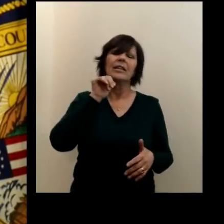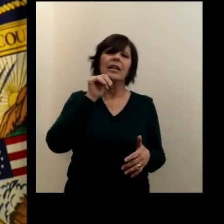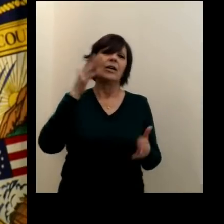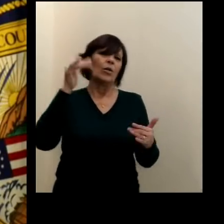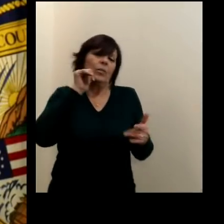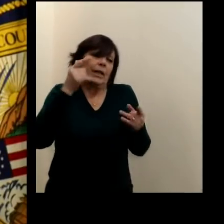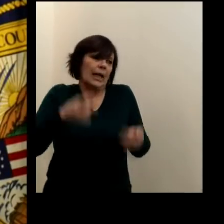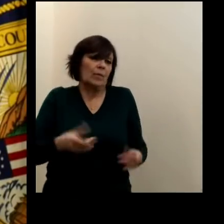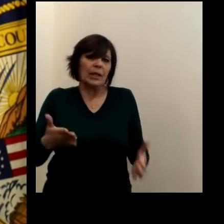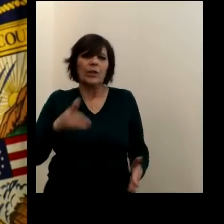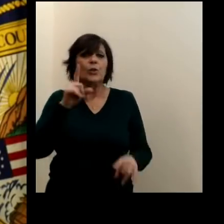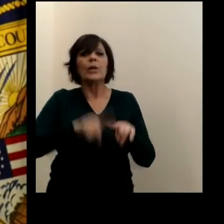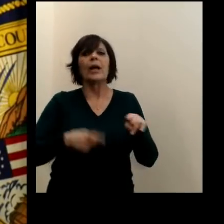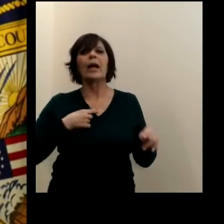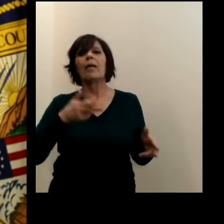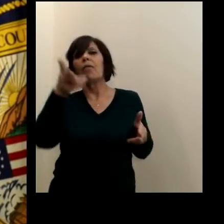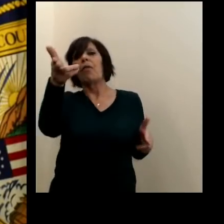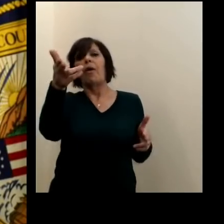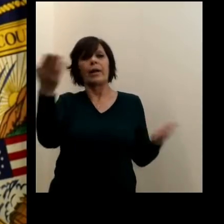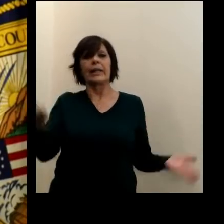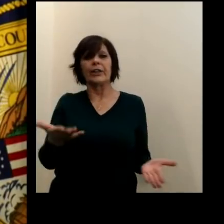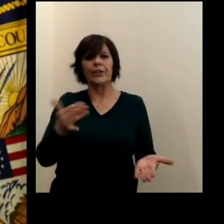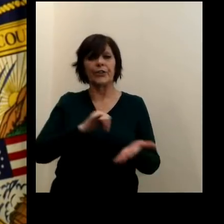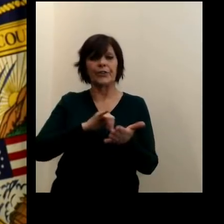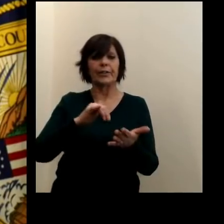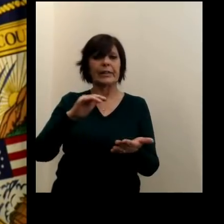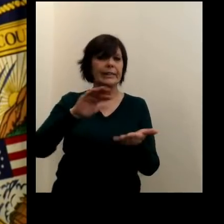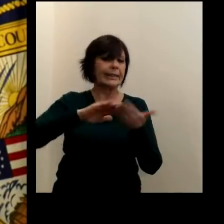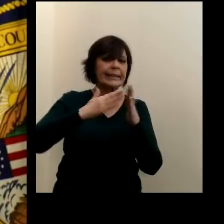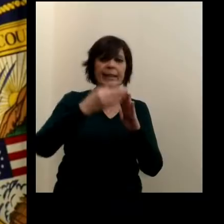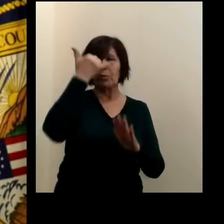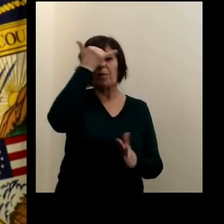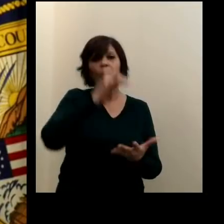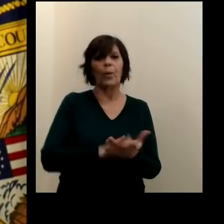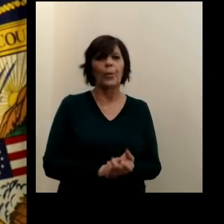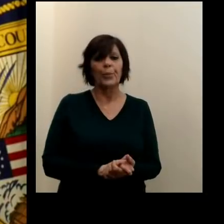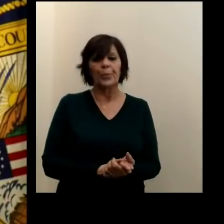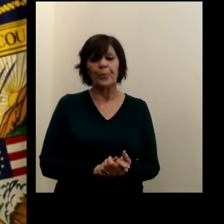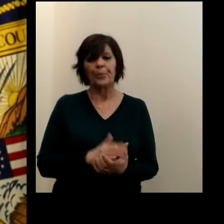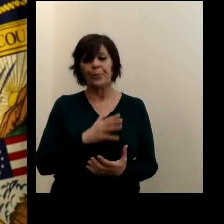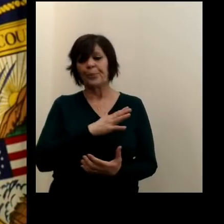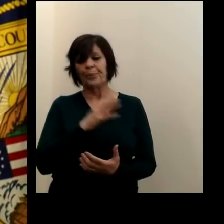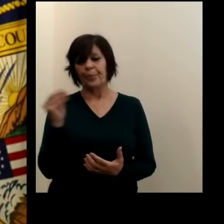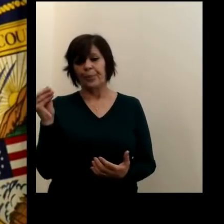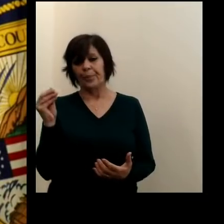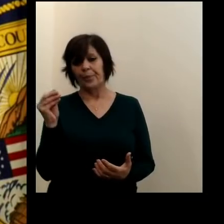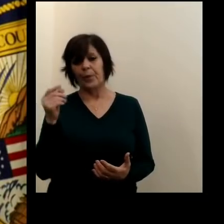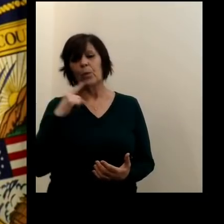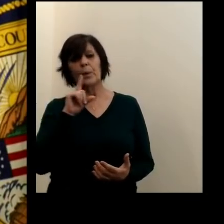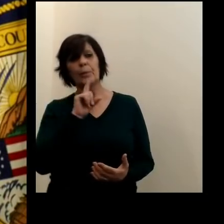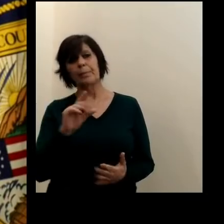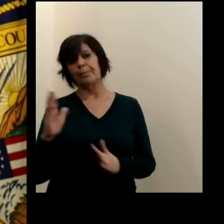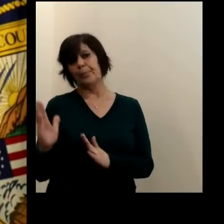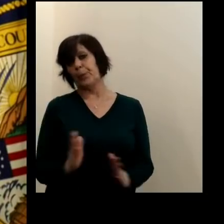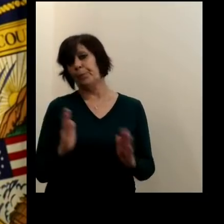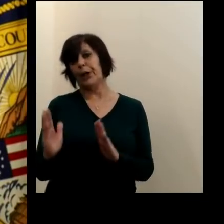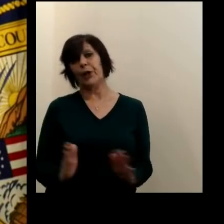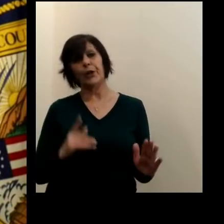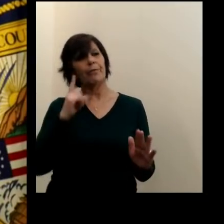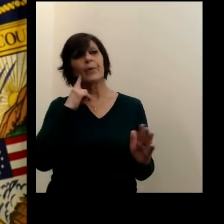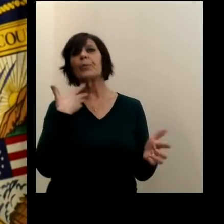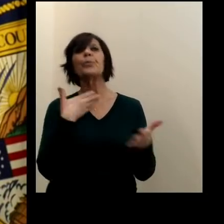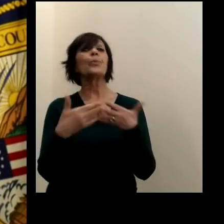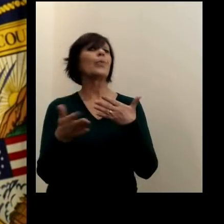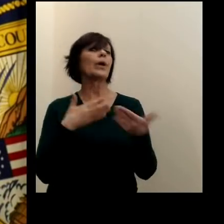here. You cannot carry a long gun in the city of Buffalo, and we will be prepared for whatever